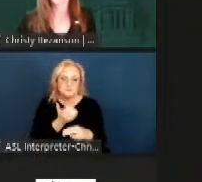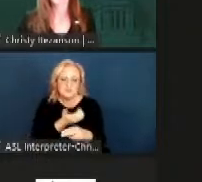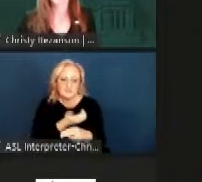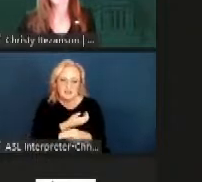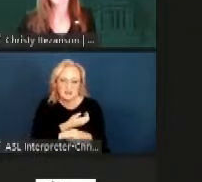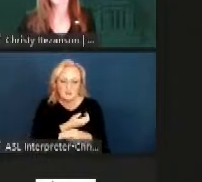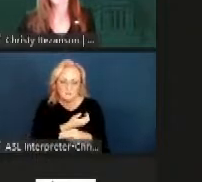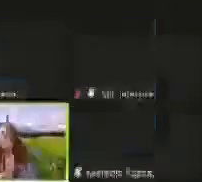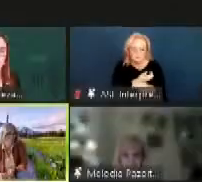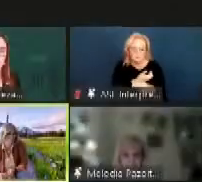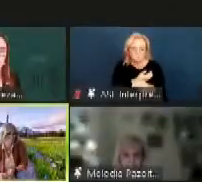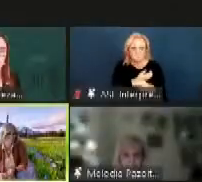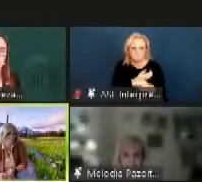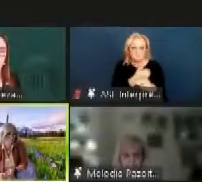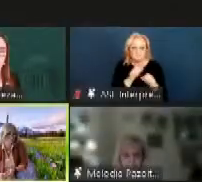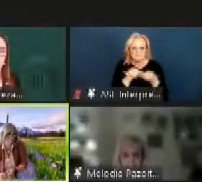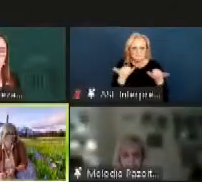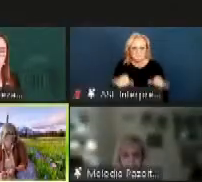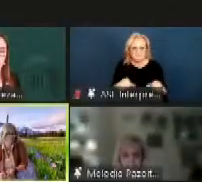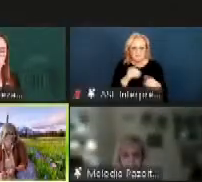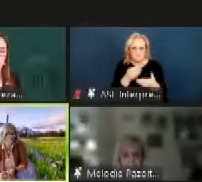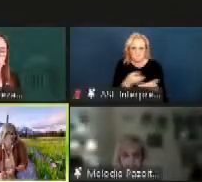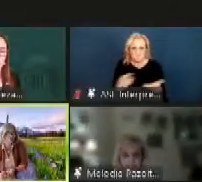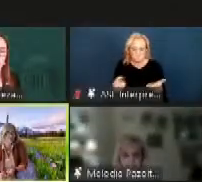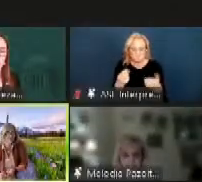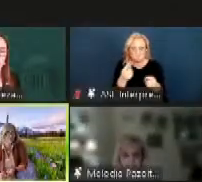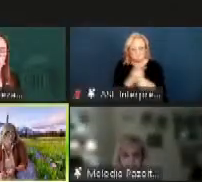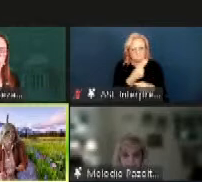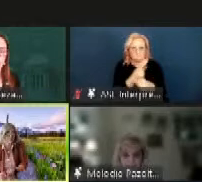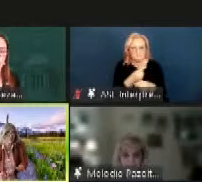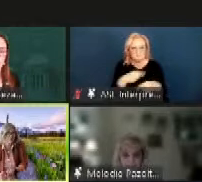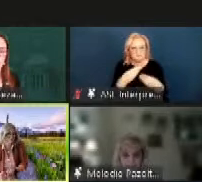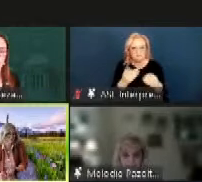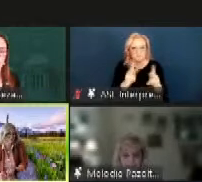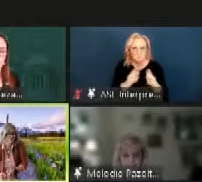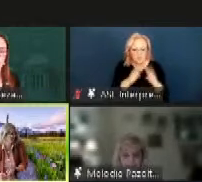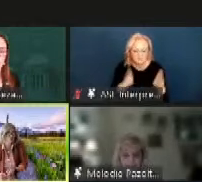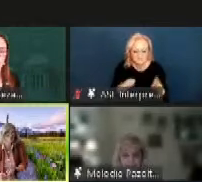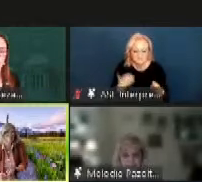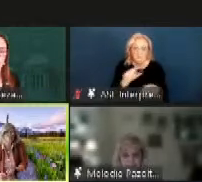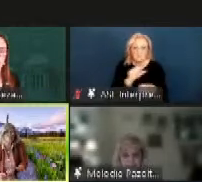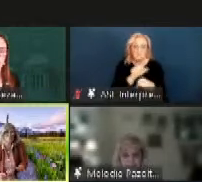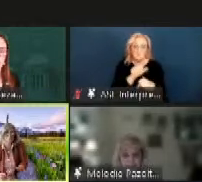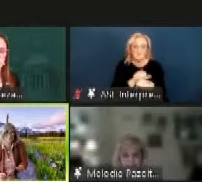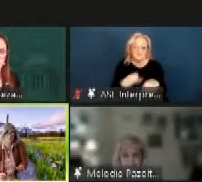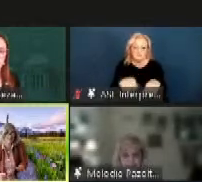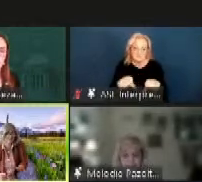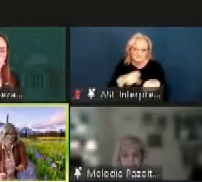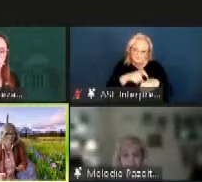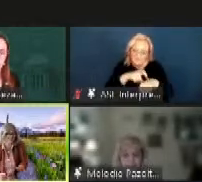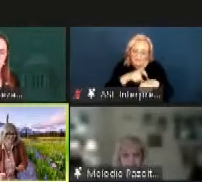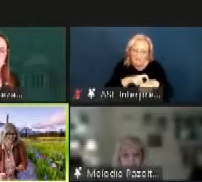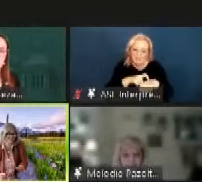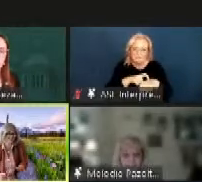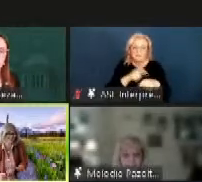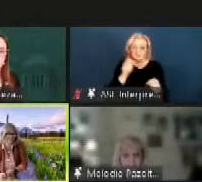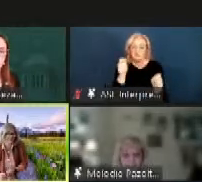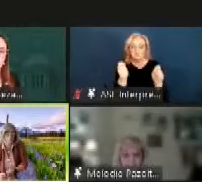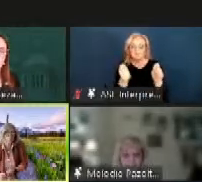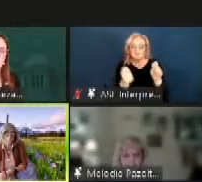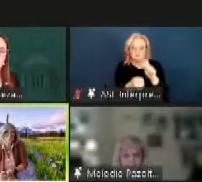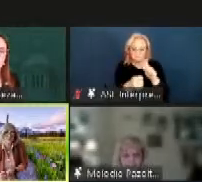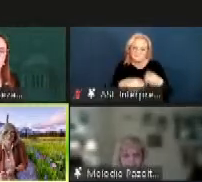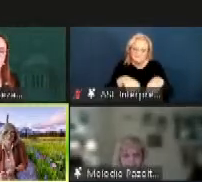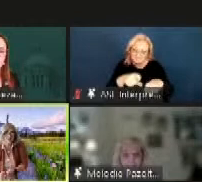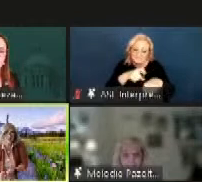by better connecting people to housing. This work takes time. Transforming these large systems takes time. And